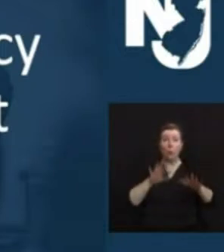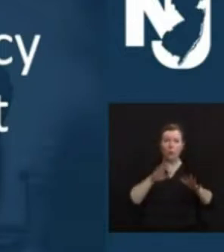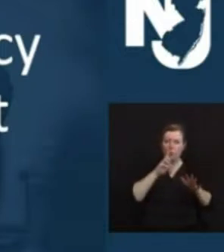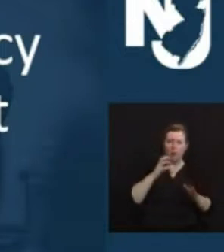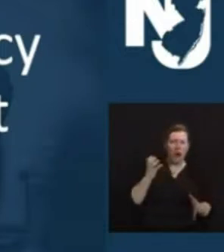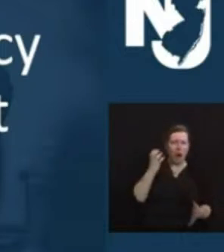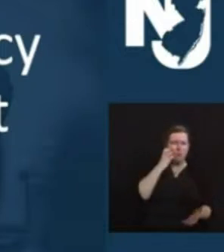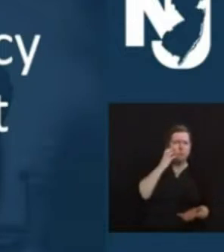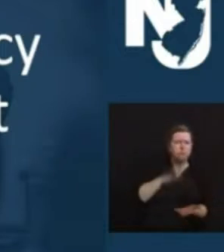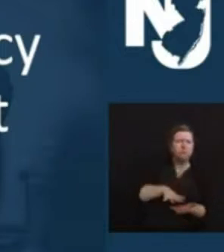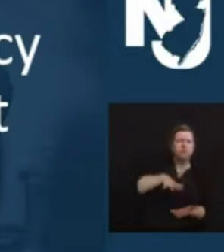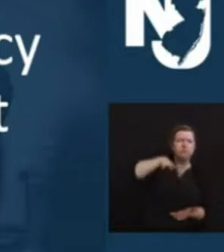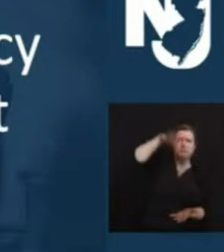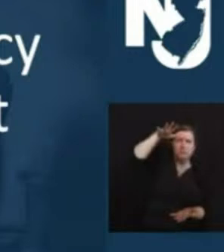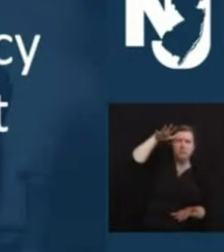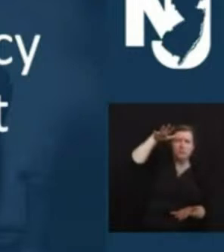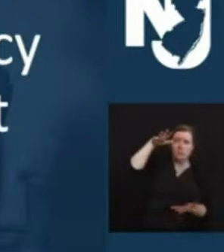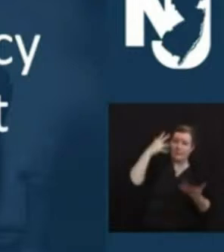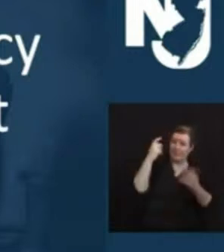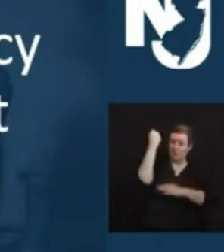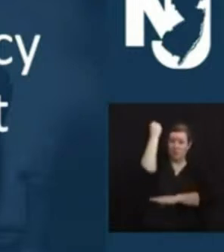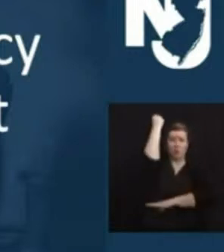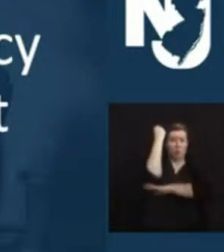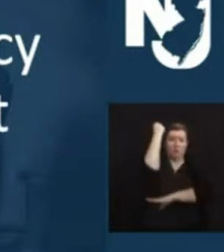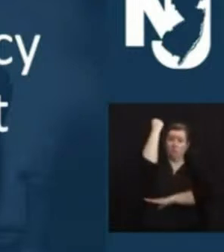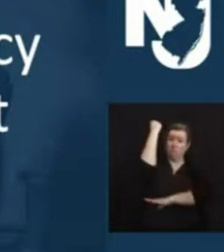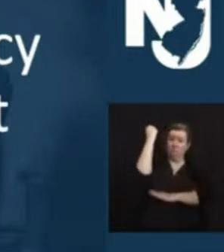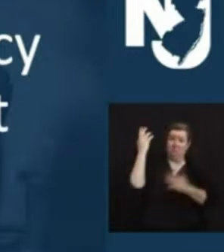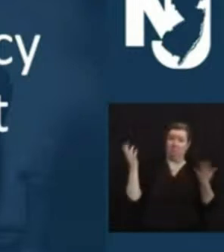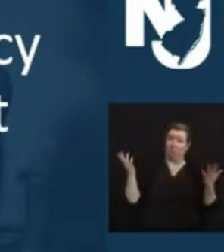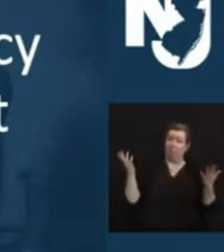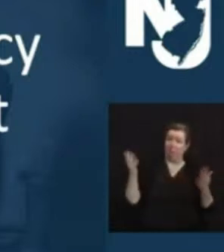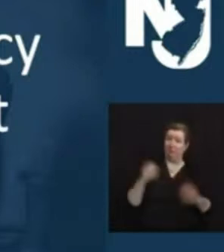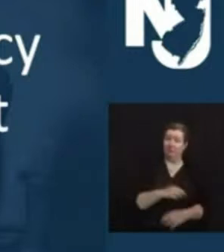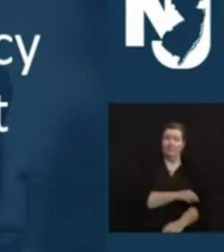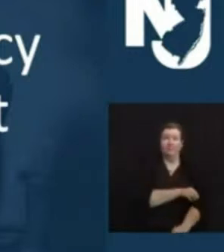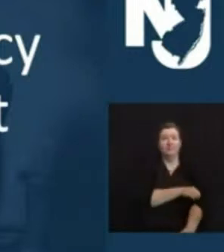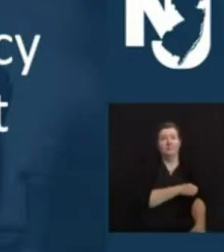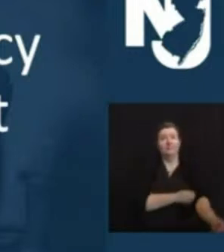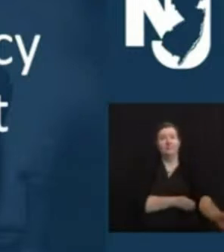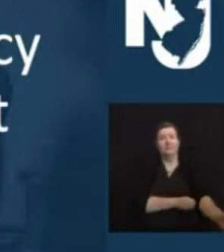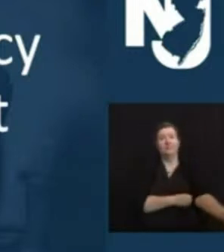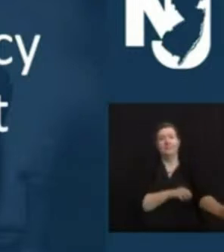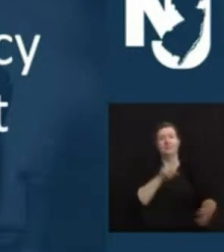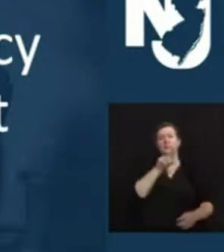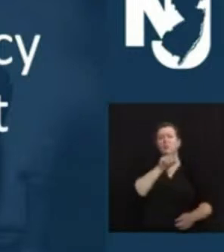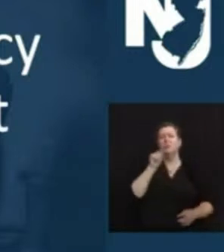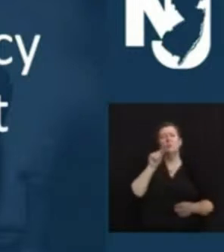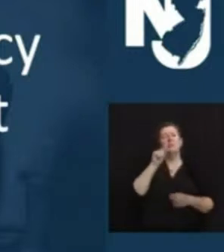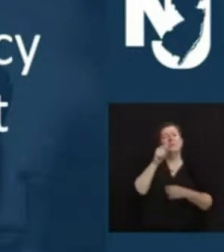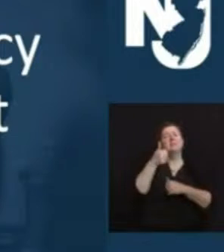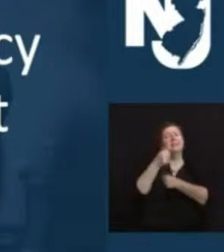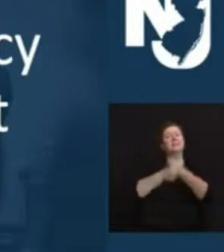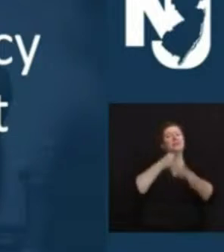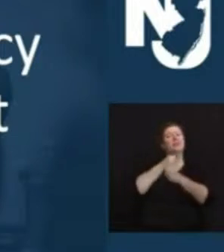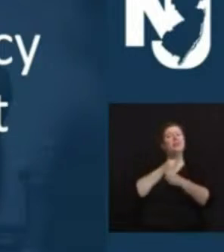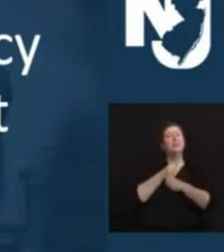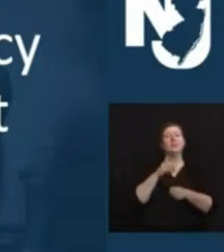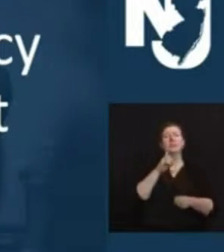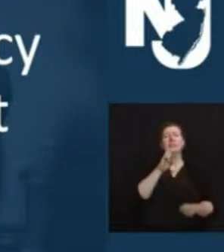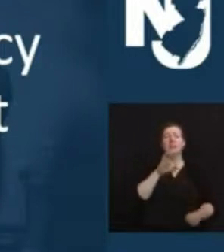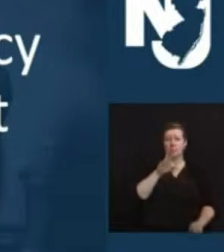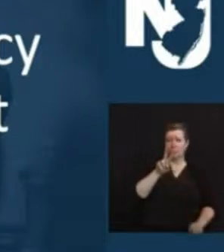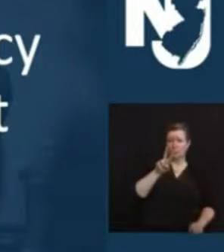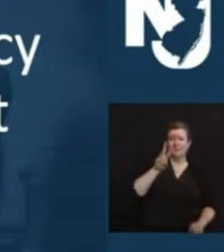It's in the neighborhood we mentioned yesterday. It was more than 2010, the day after Christmas. It's competing with, I think, 1996